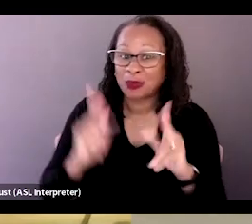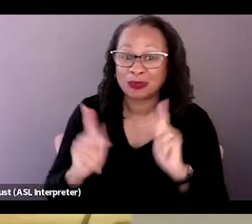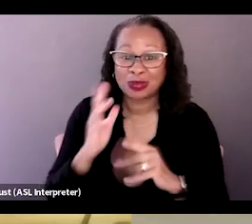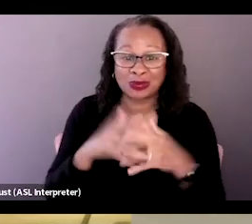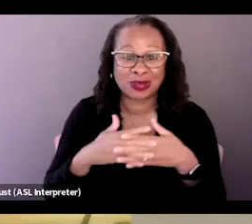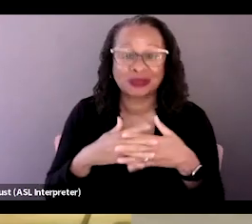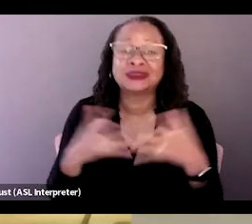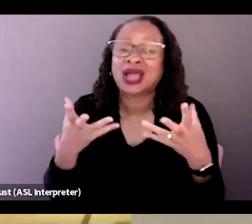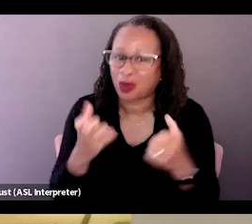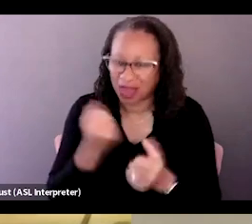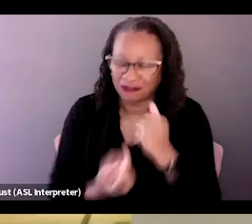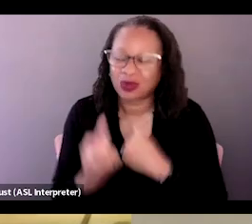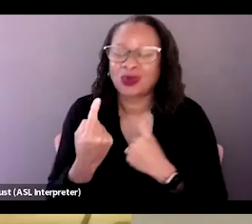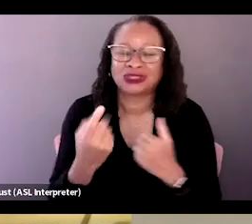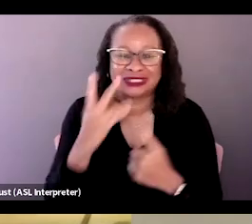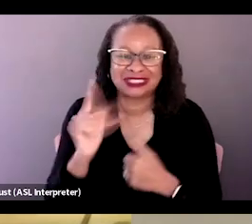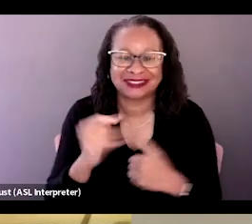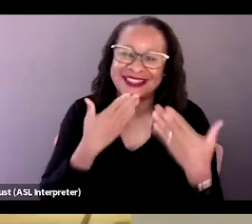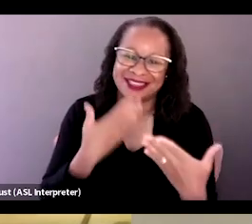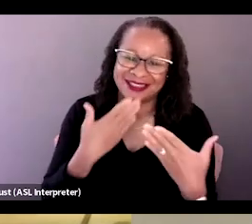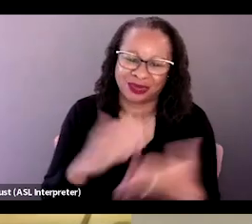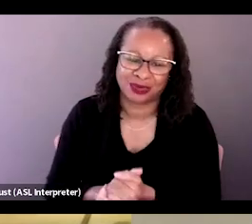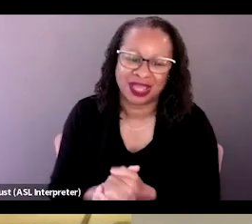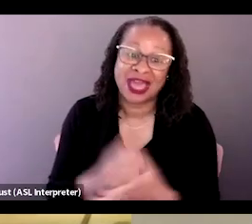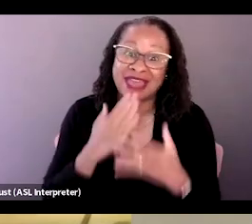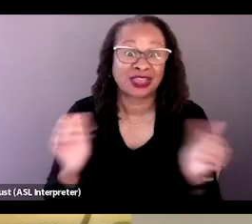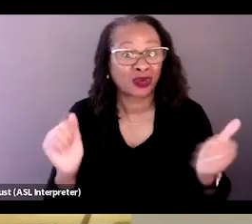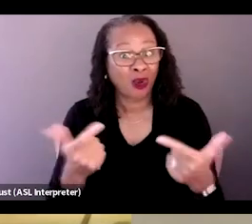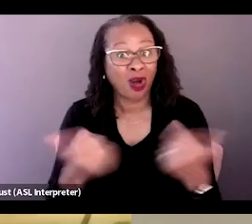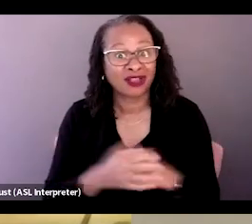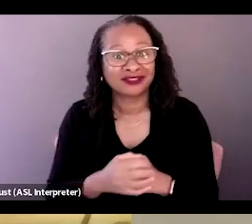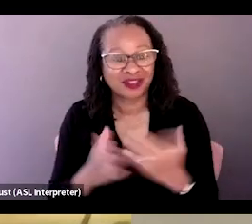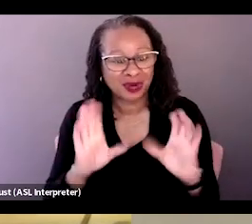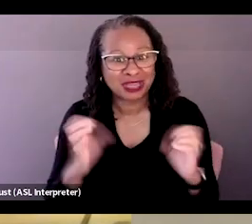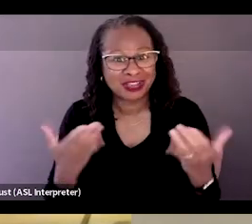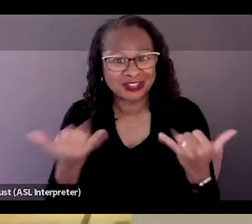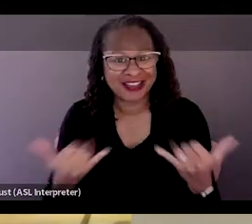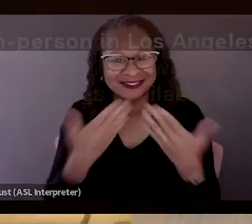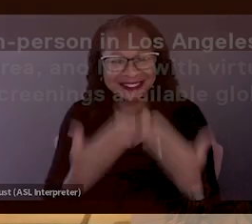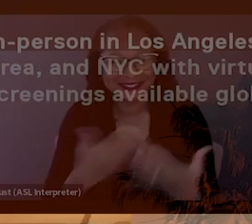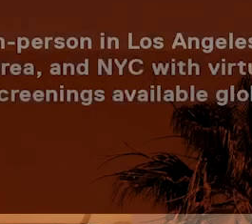everybody here in America to see this. Thank you, and thank you all for being here for this.